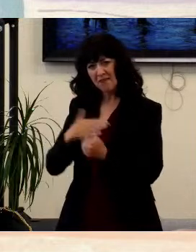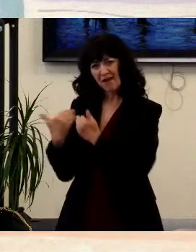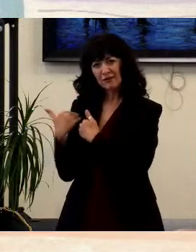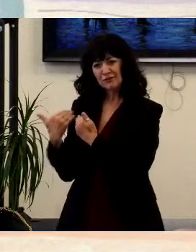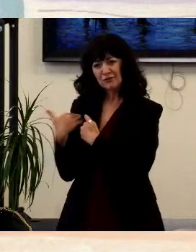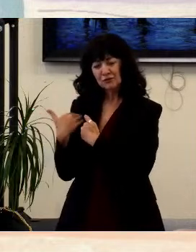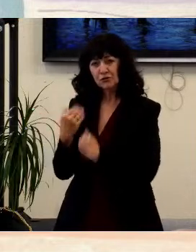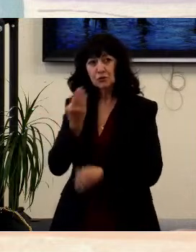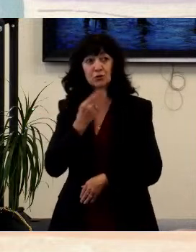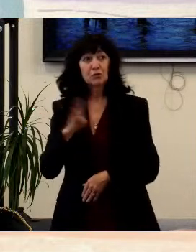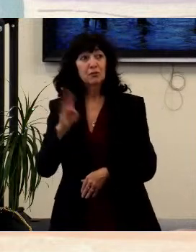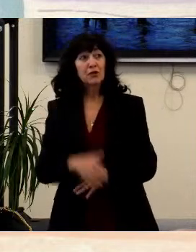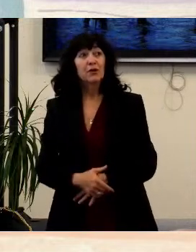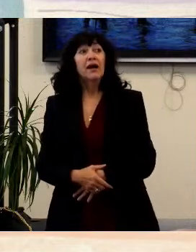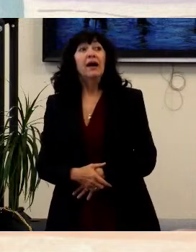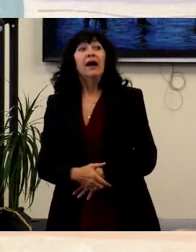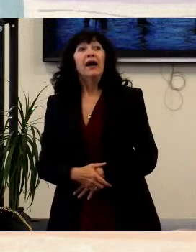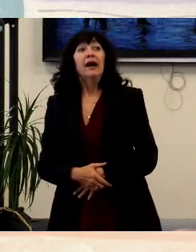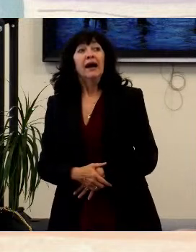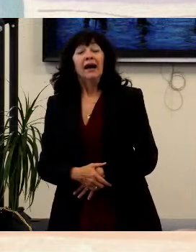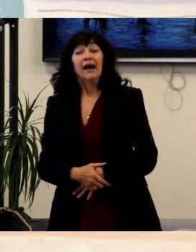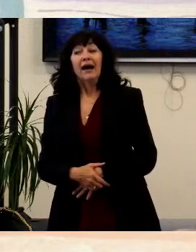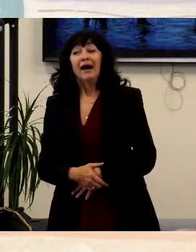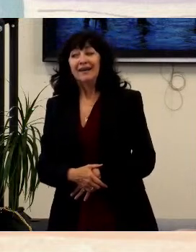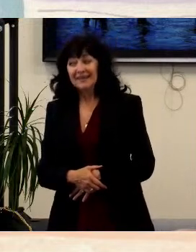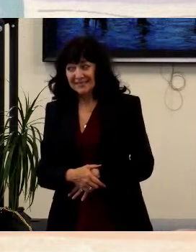Blue takes a deep breath. Take a deep breath.